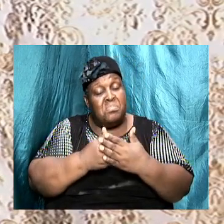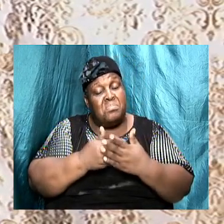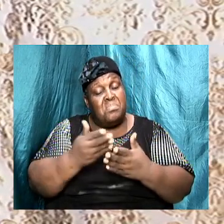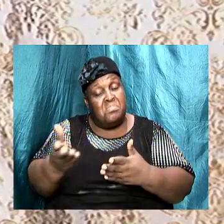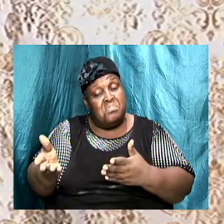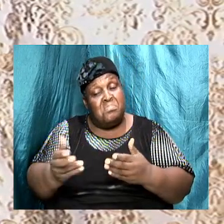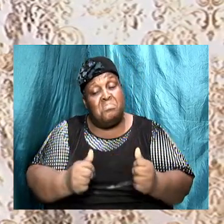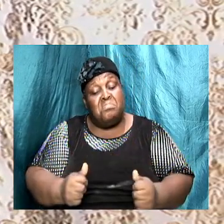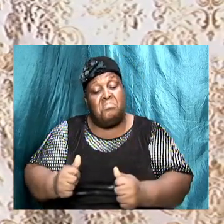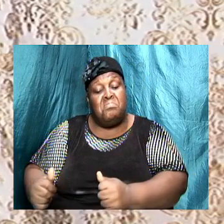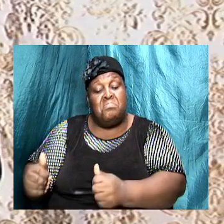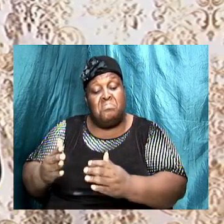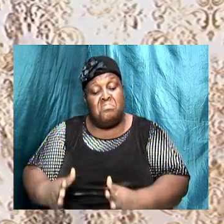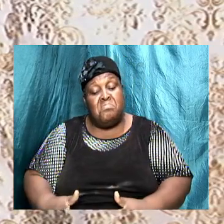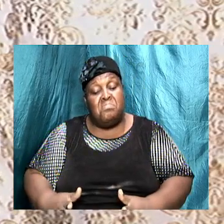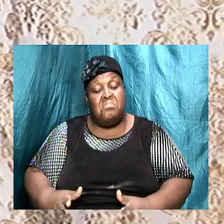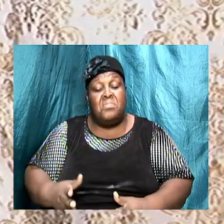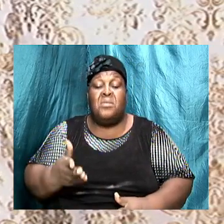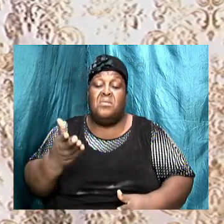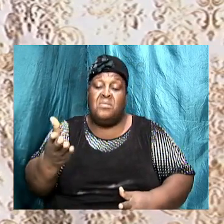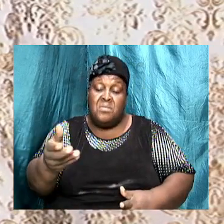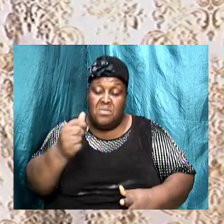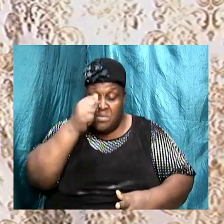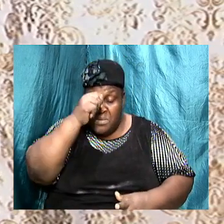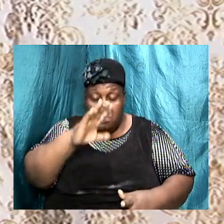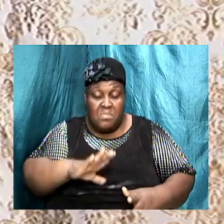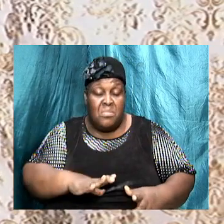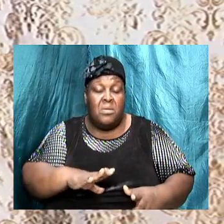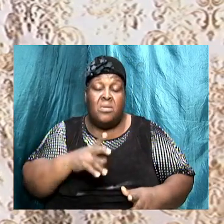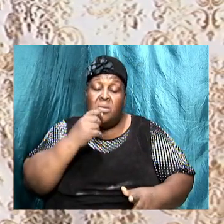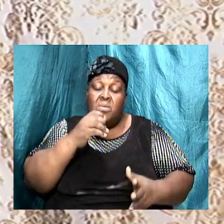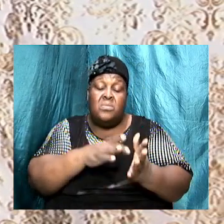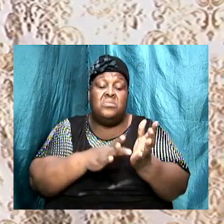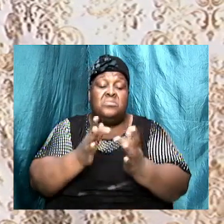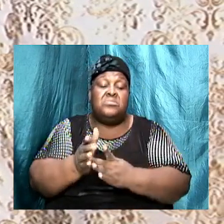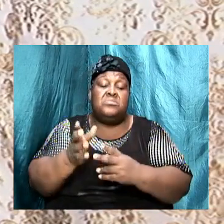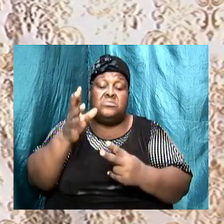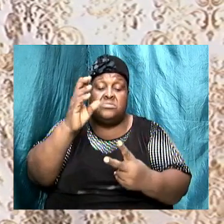3.5 years with those whom he selected was to teach them.